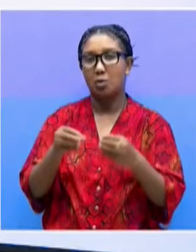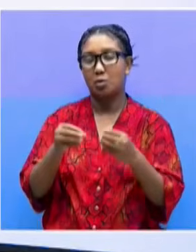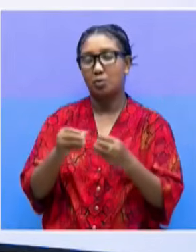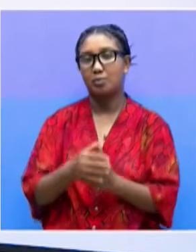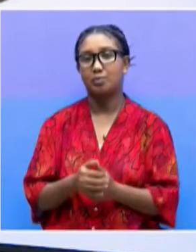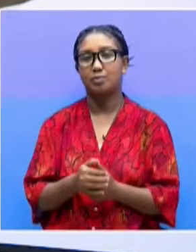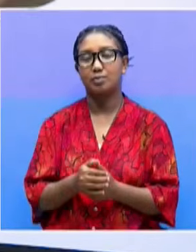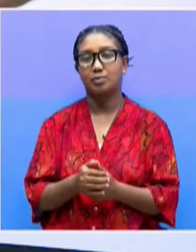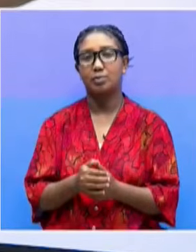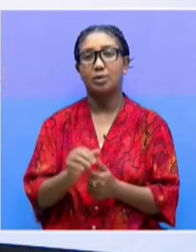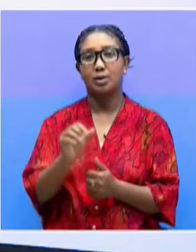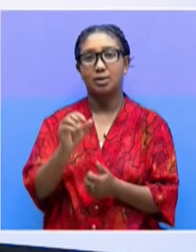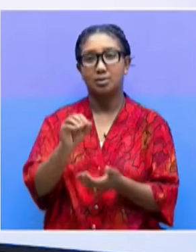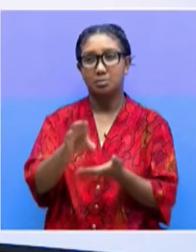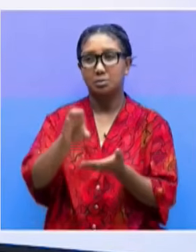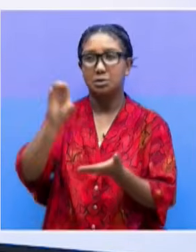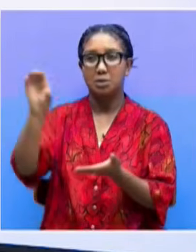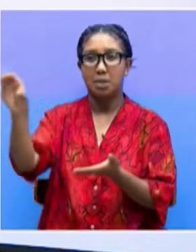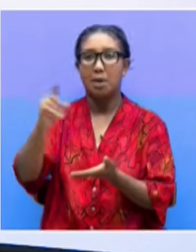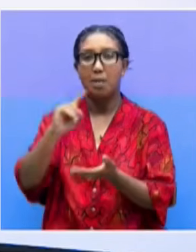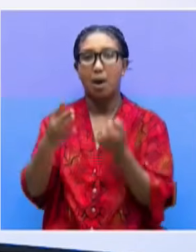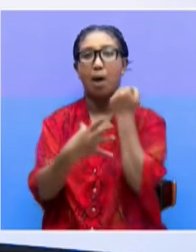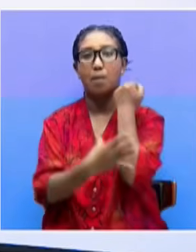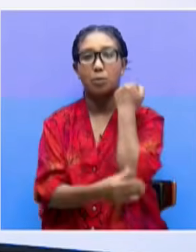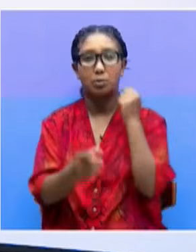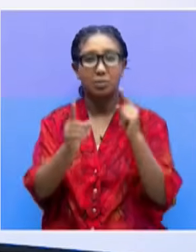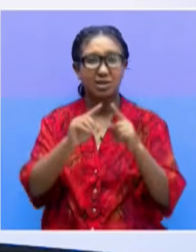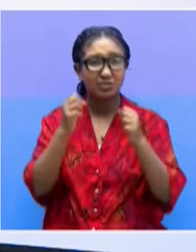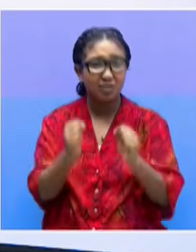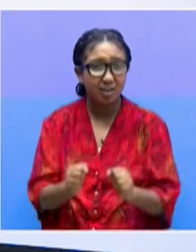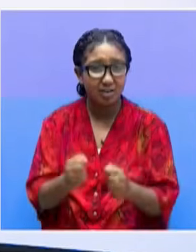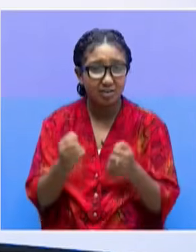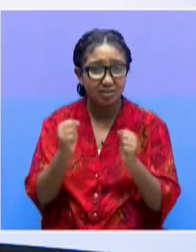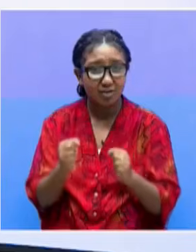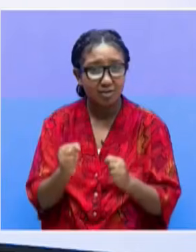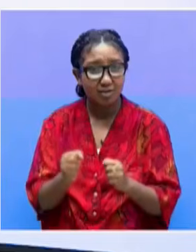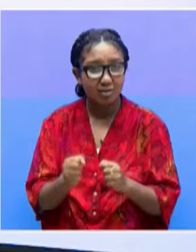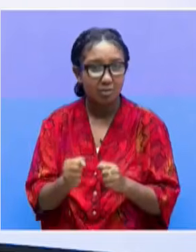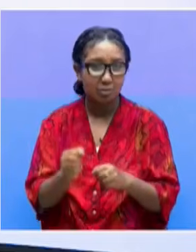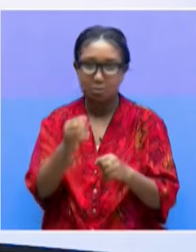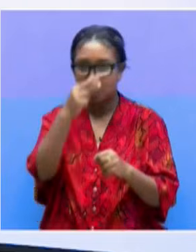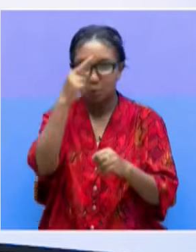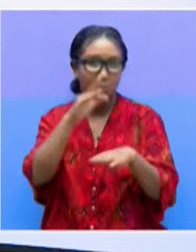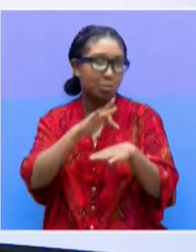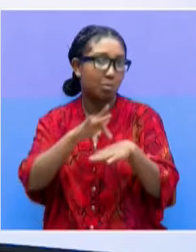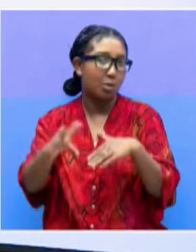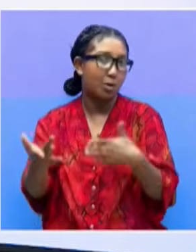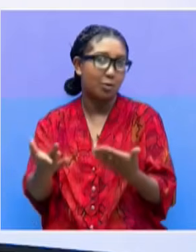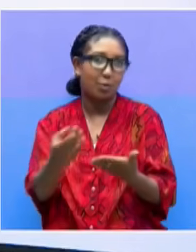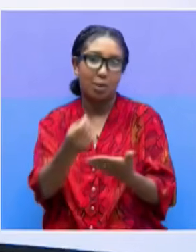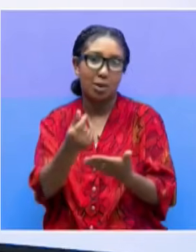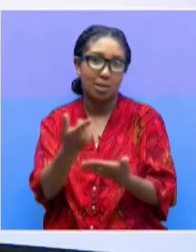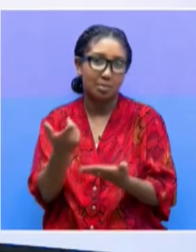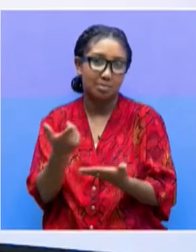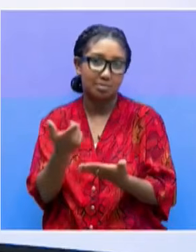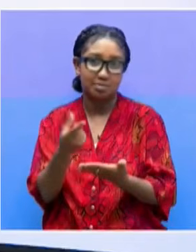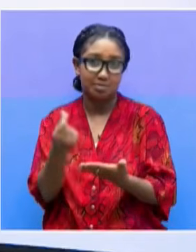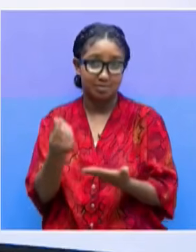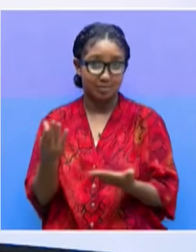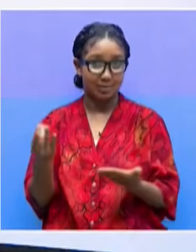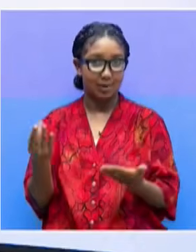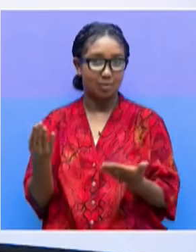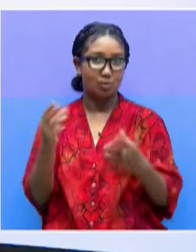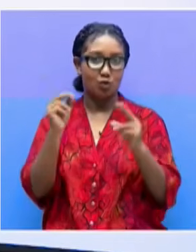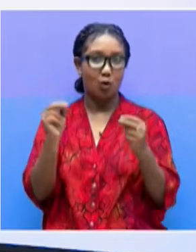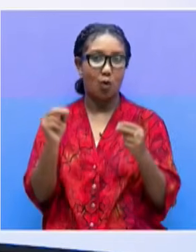yes, some to the poor. But was it possible? We said it is impossible condition. So, was it possible?